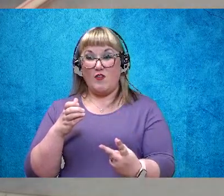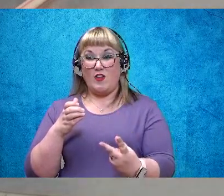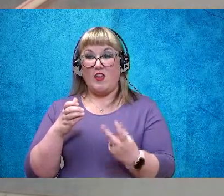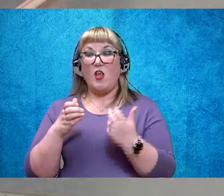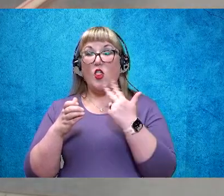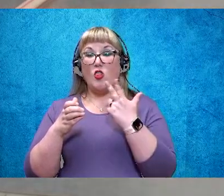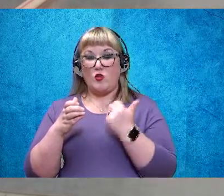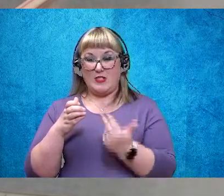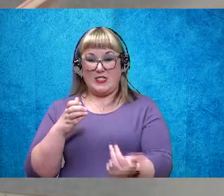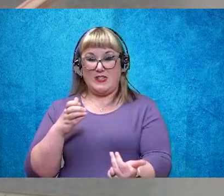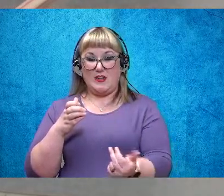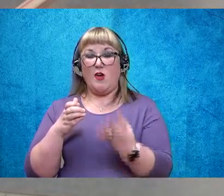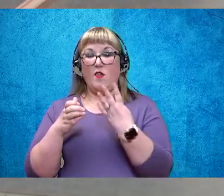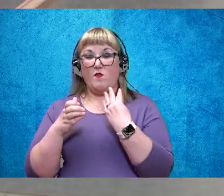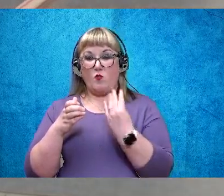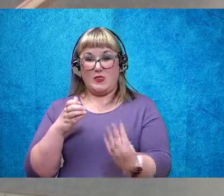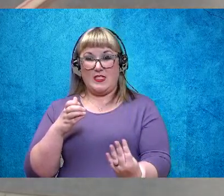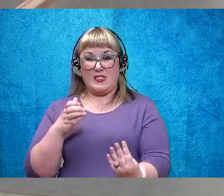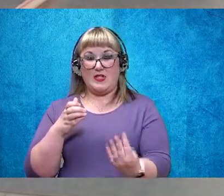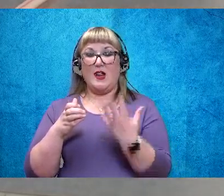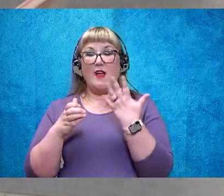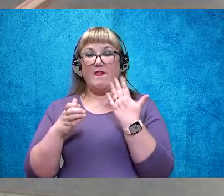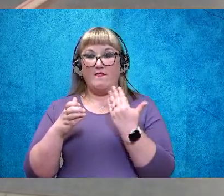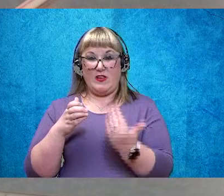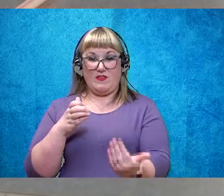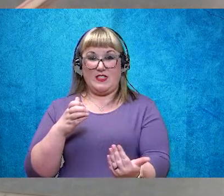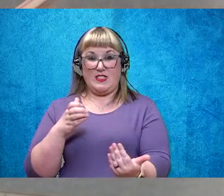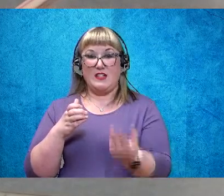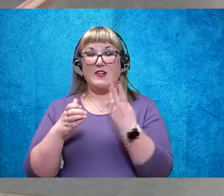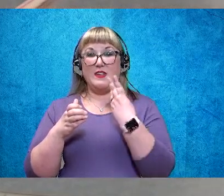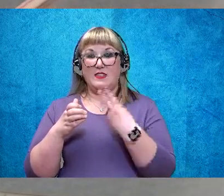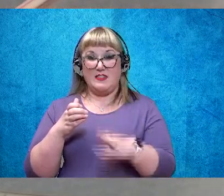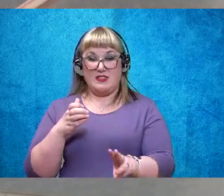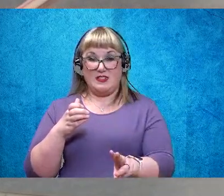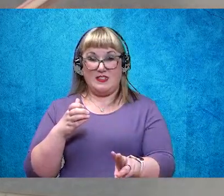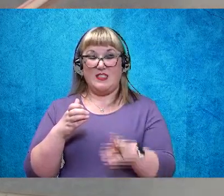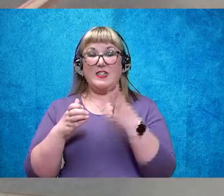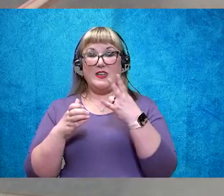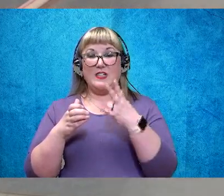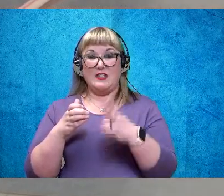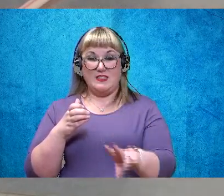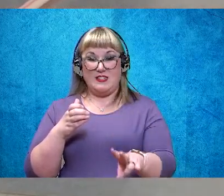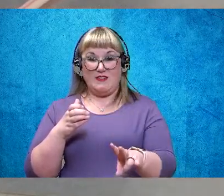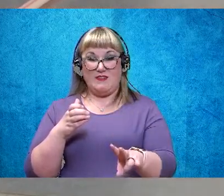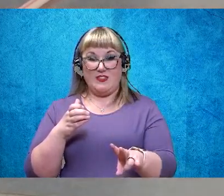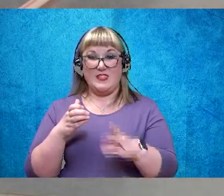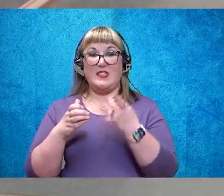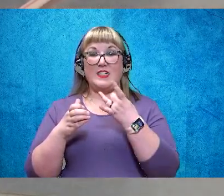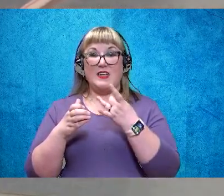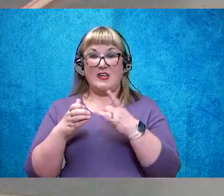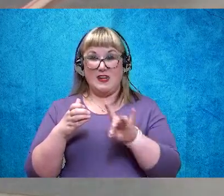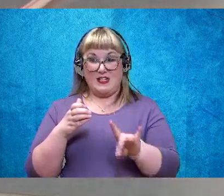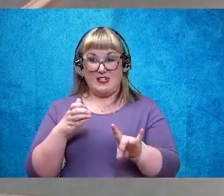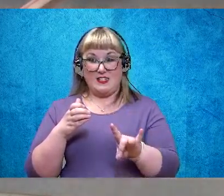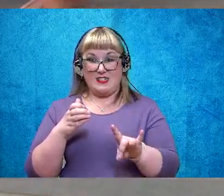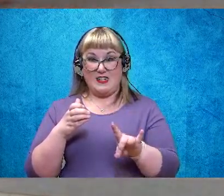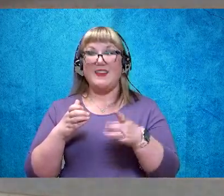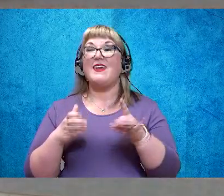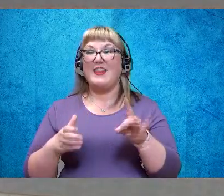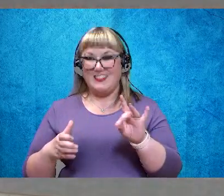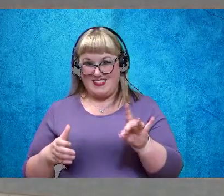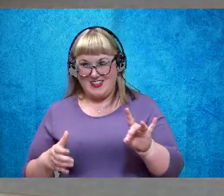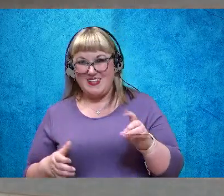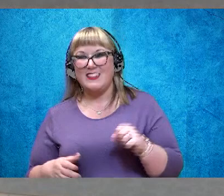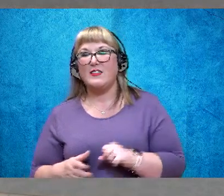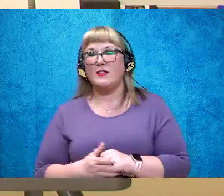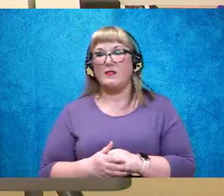12, 13, 14, 15, 16, 17, 18. Good